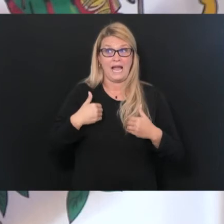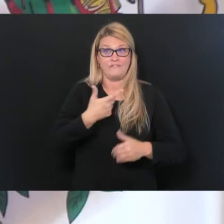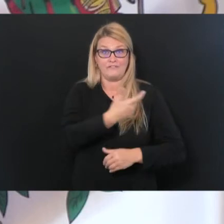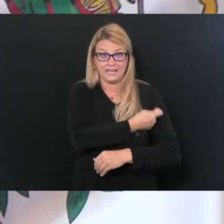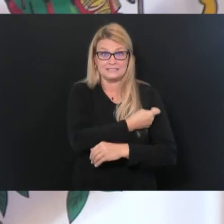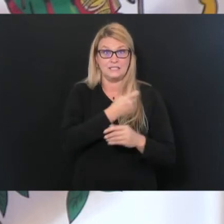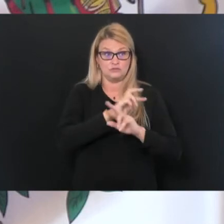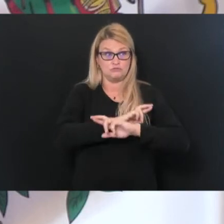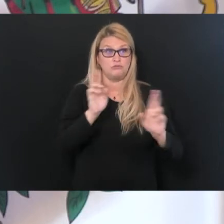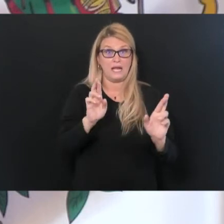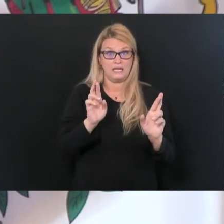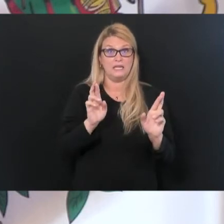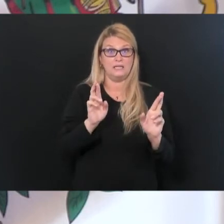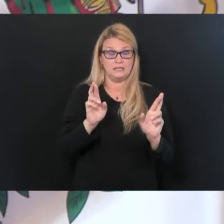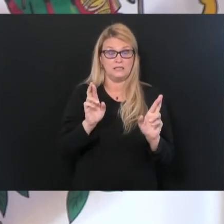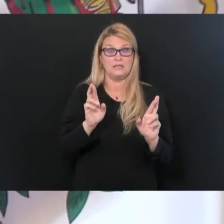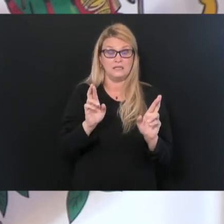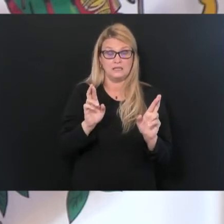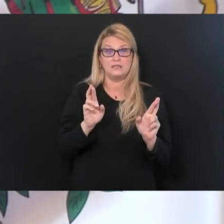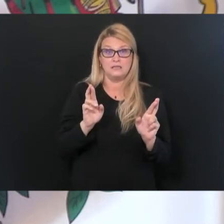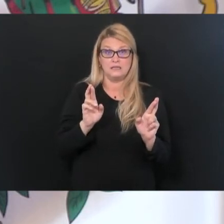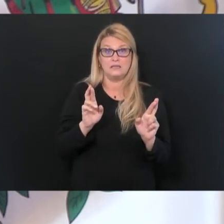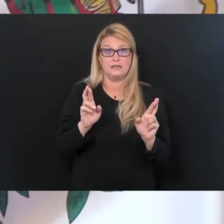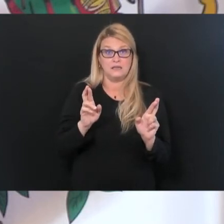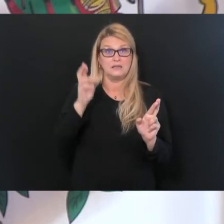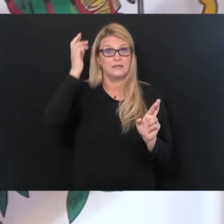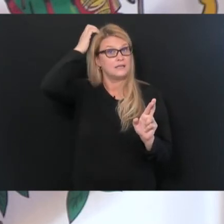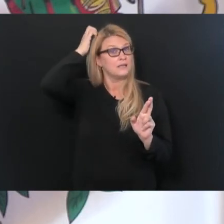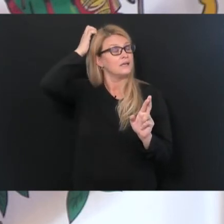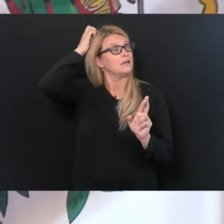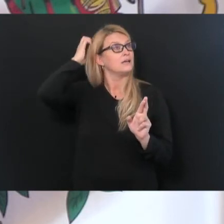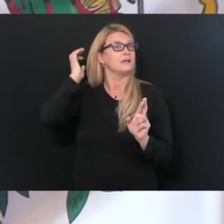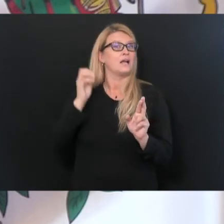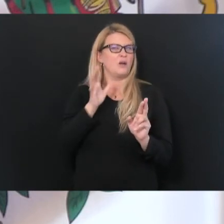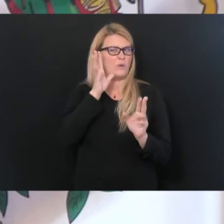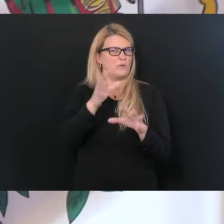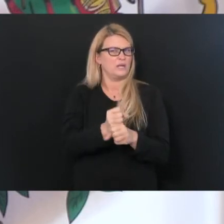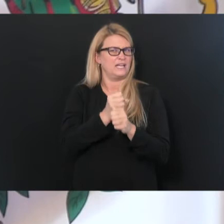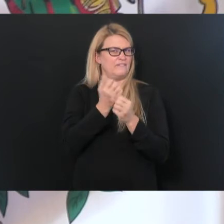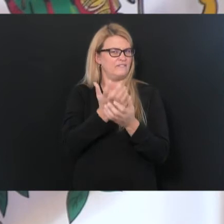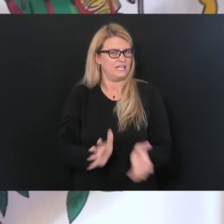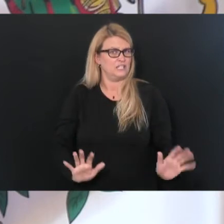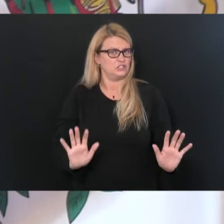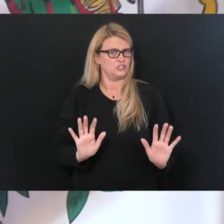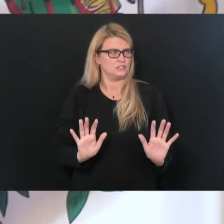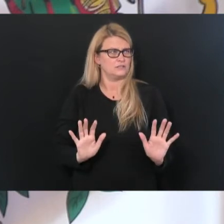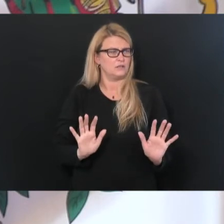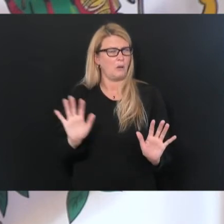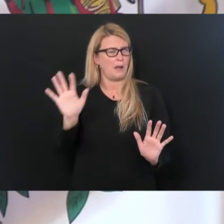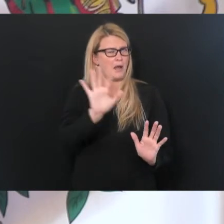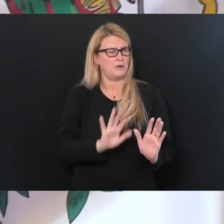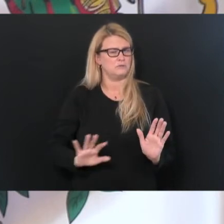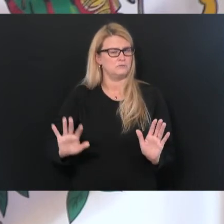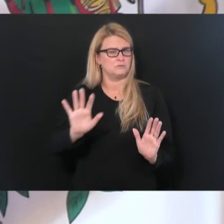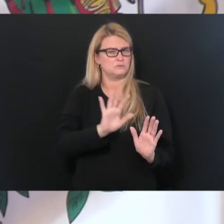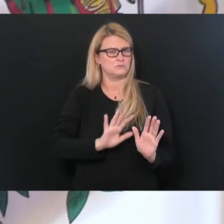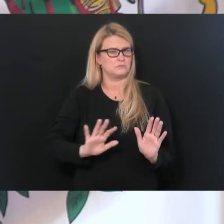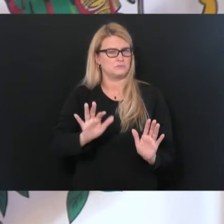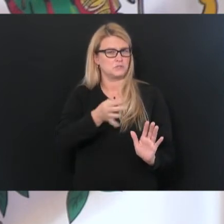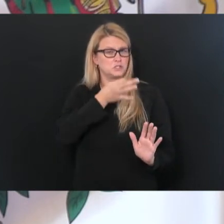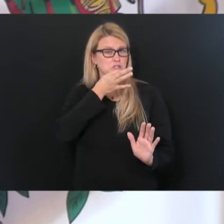will take the vaccines, we will absolutely get that done within the very, very short